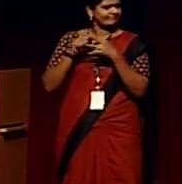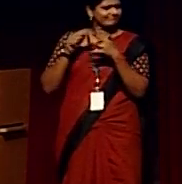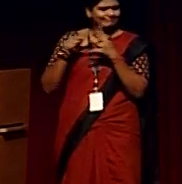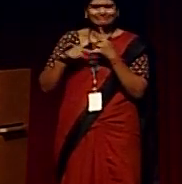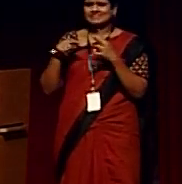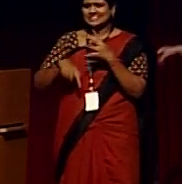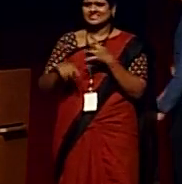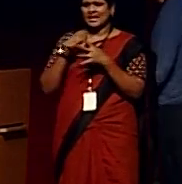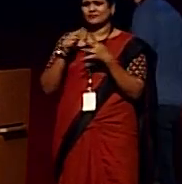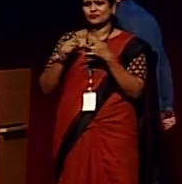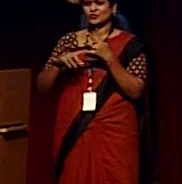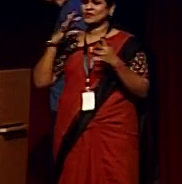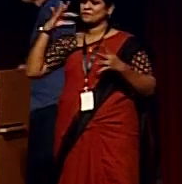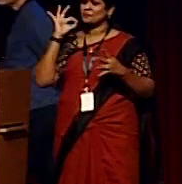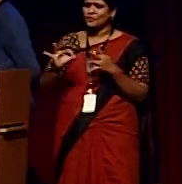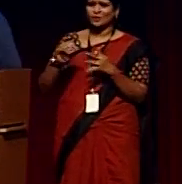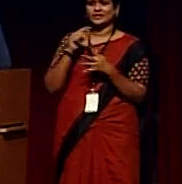and fuffing about.